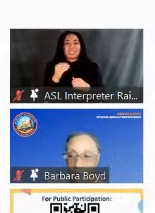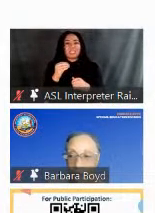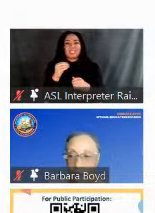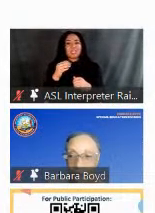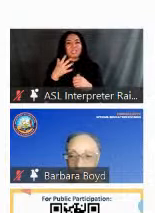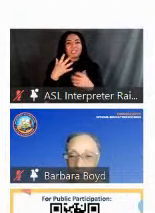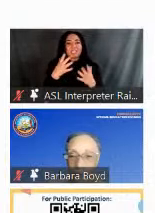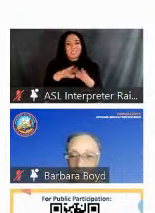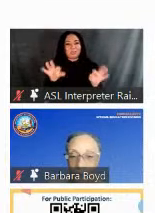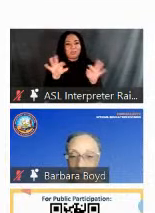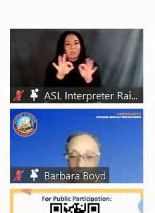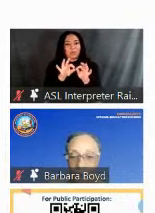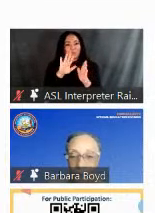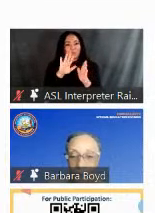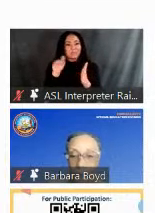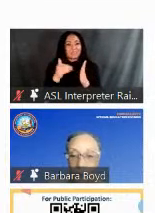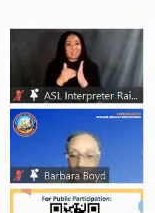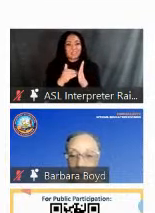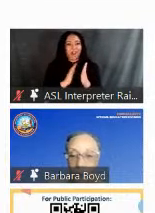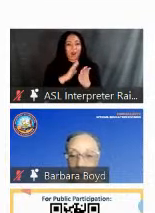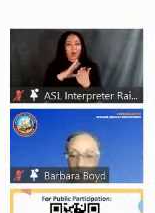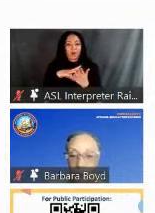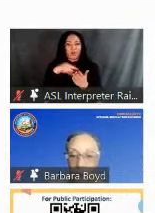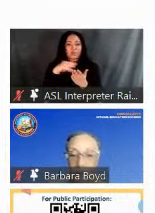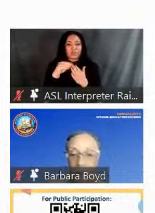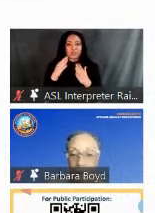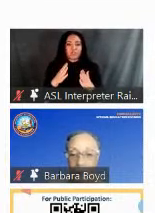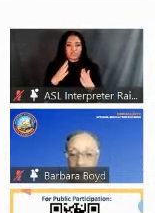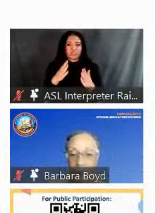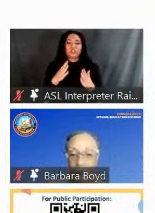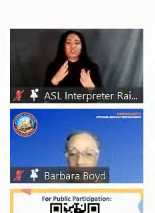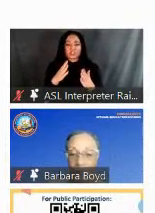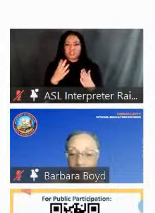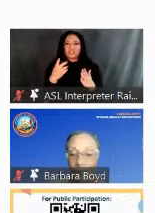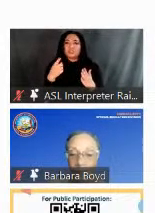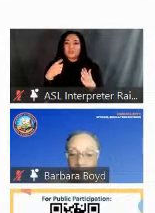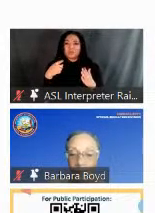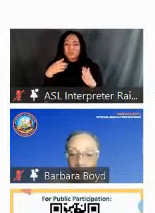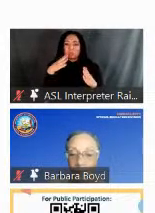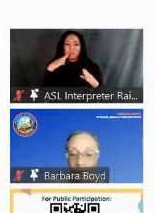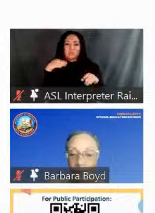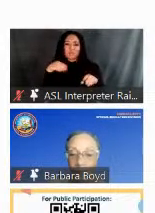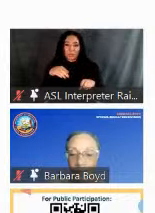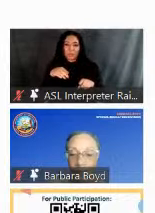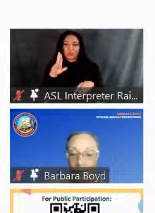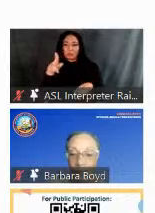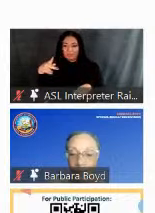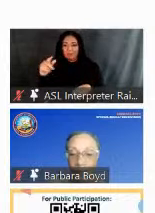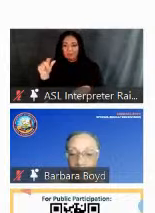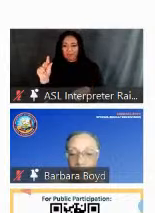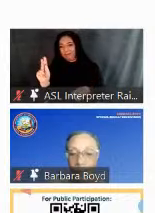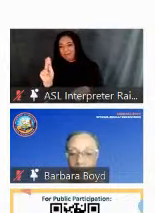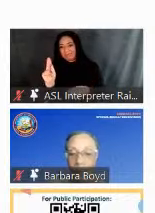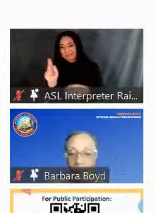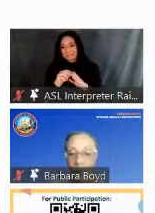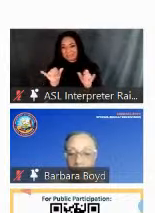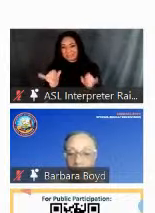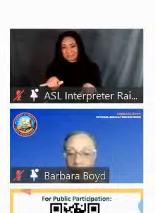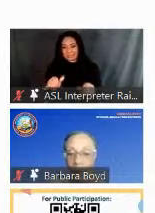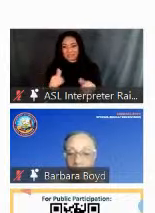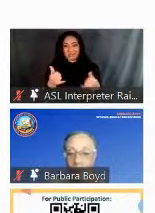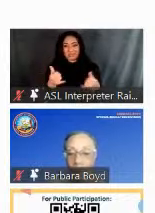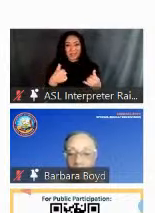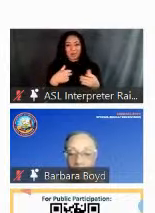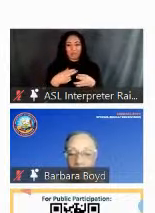with disabilities as we move toward a more equitable and accessible UPK system. Now, I want to briefly review